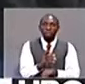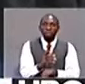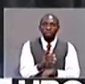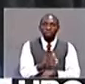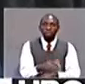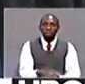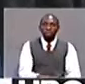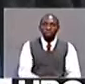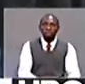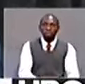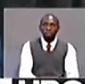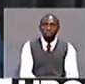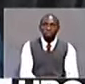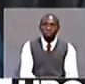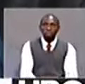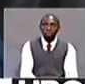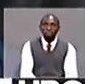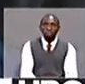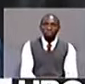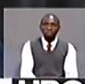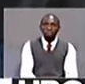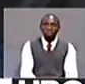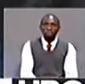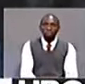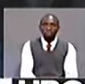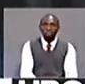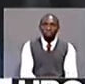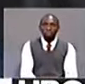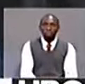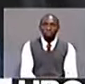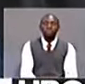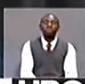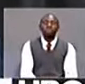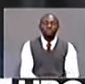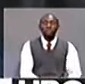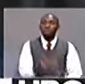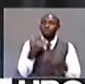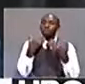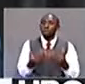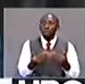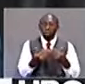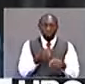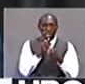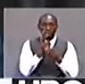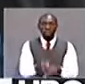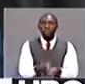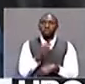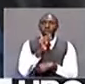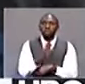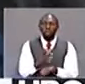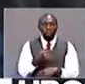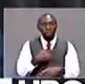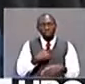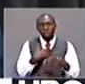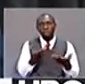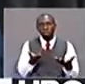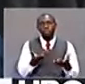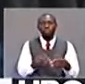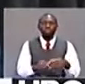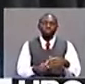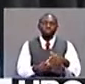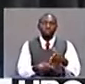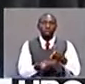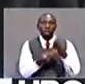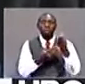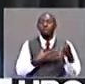No, he's a tall man and sitting at the back. Thank you, Honorable Speaker. I also join other members in support of the motion. And above